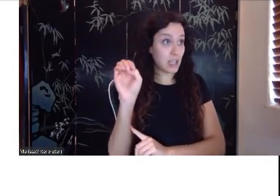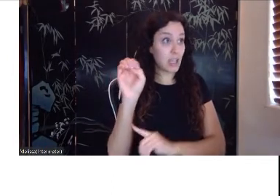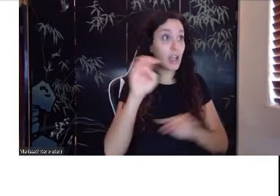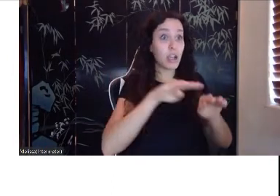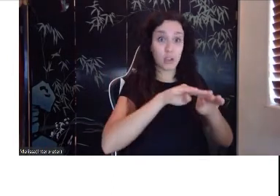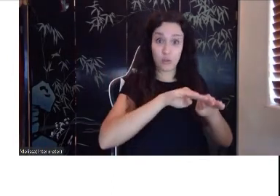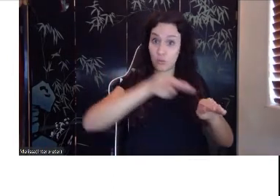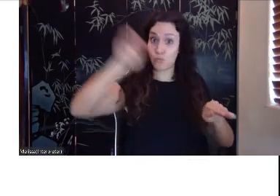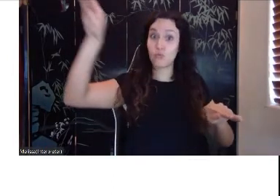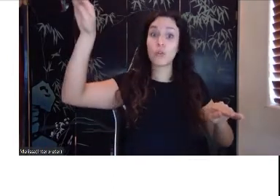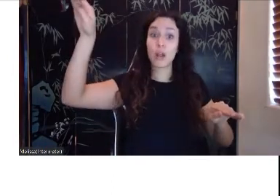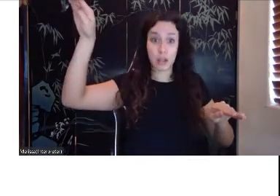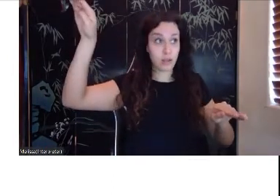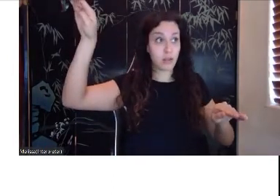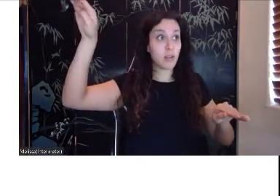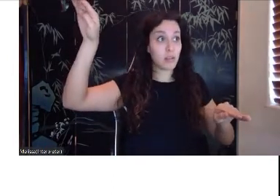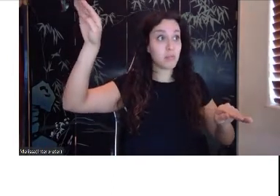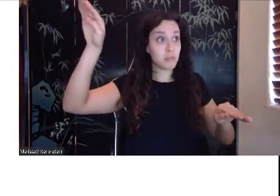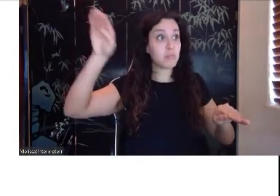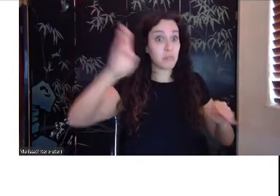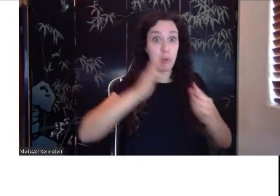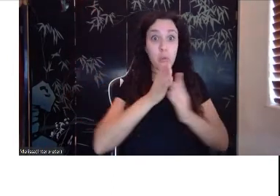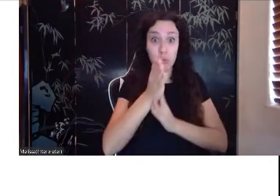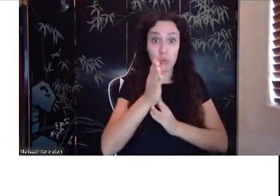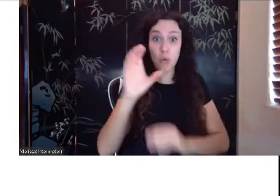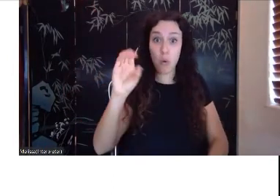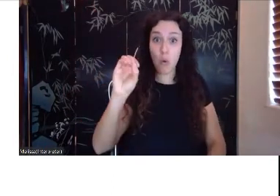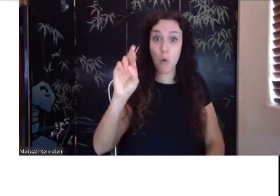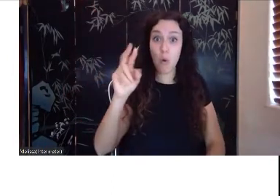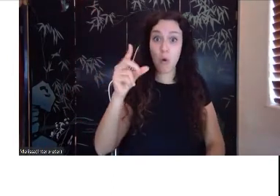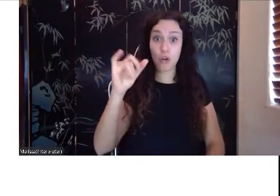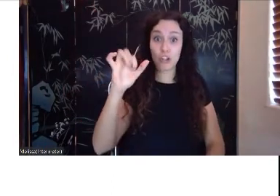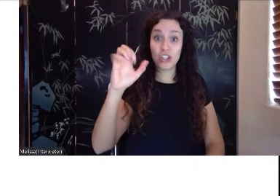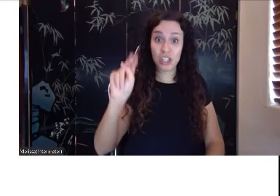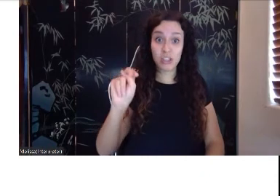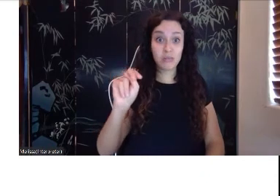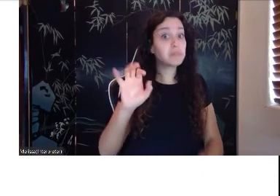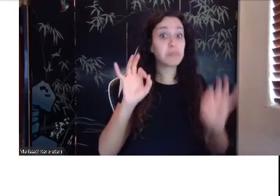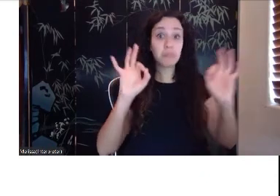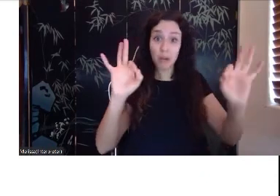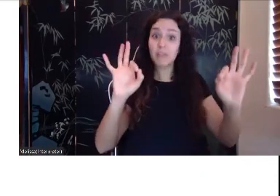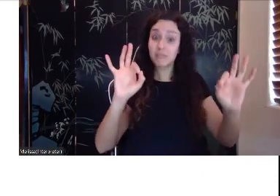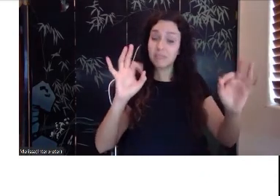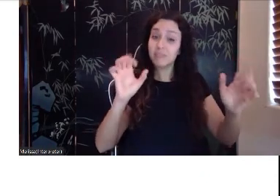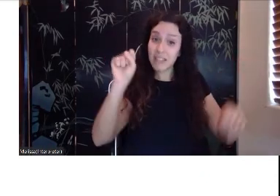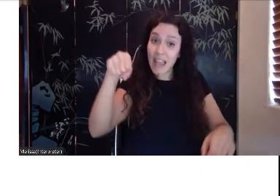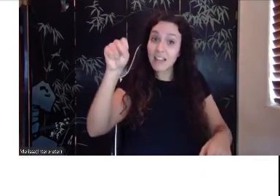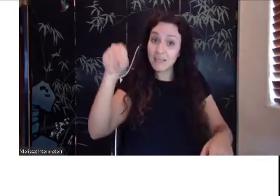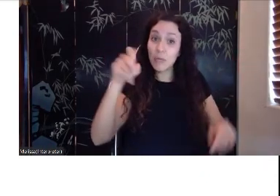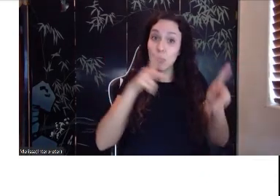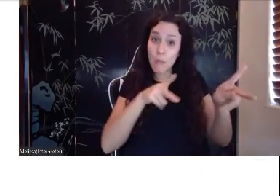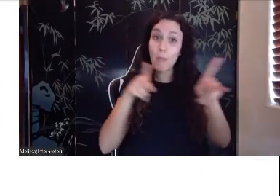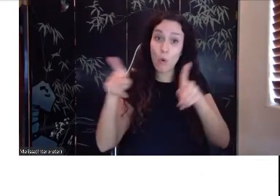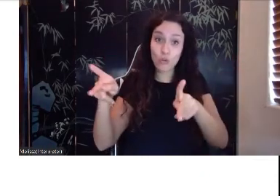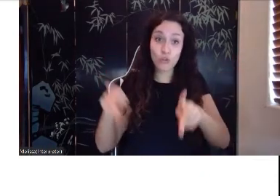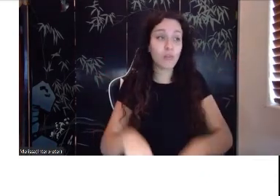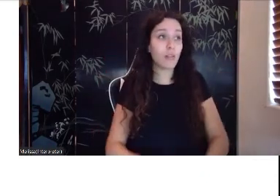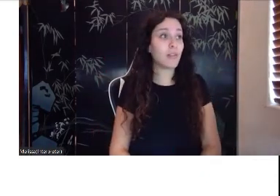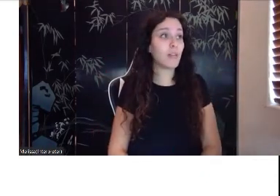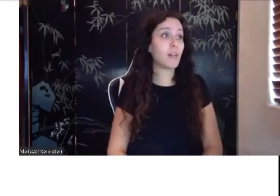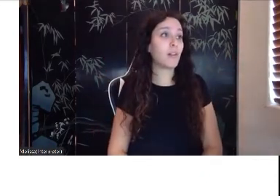Let's look at E. Okay, it's a straight line, and it goes to the origin. Perfect. Proportional.